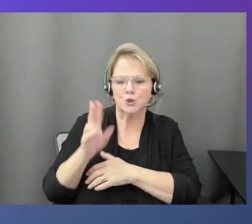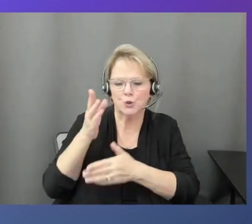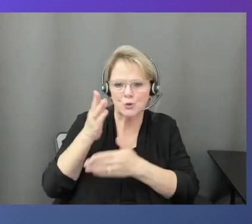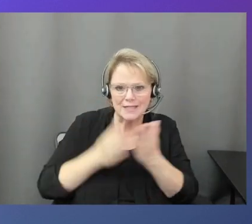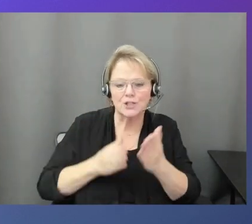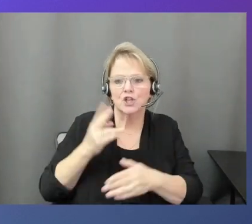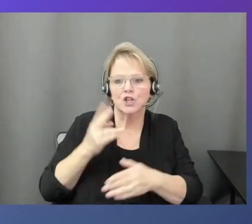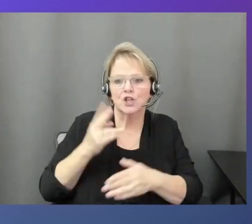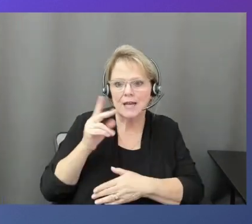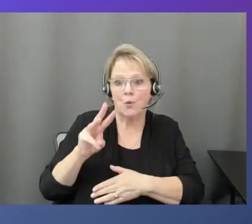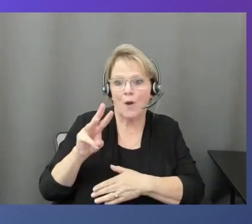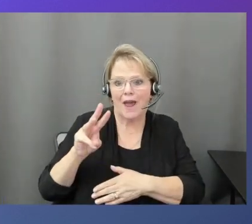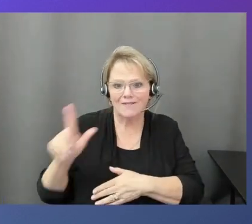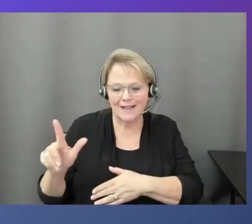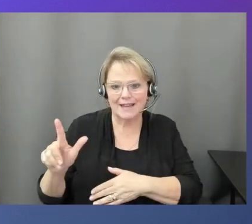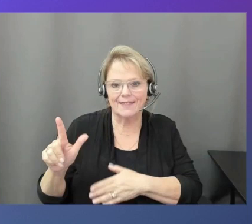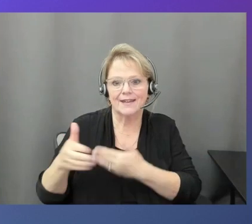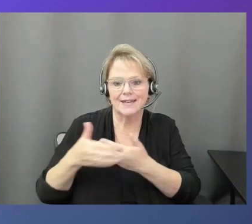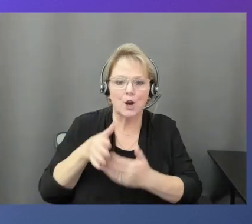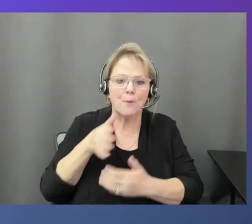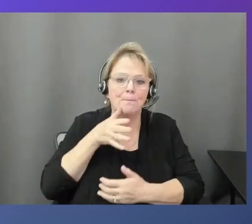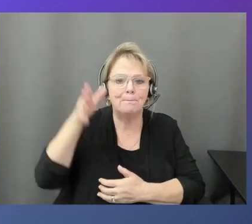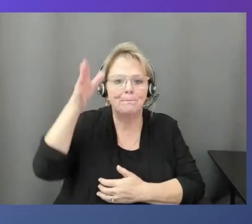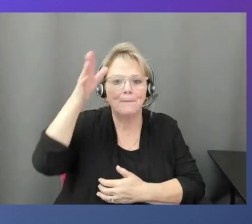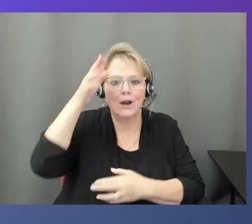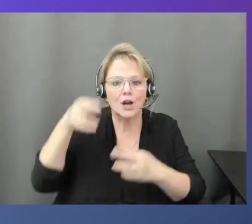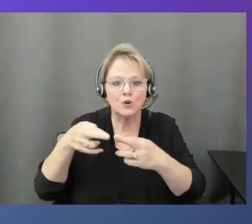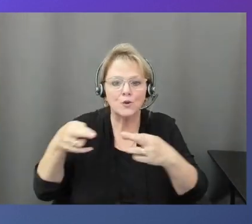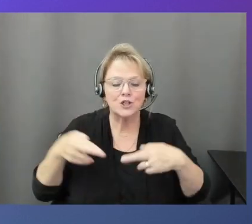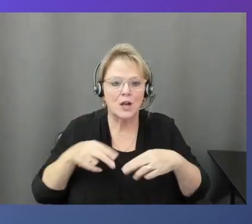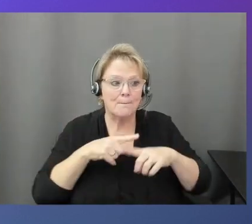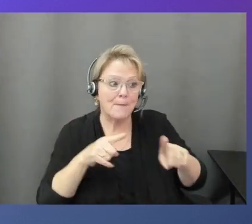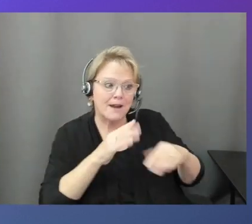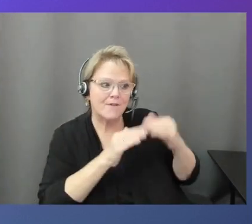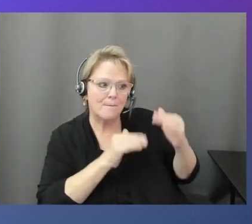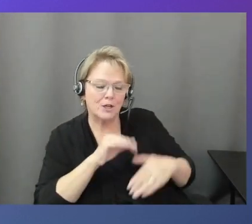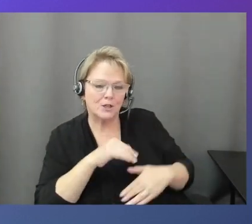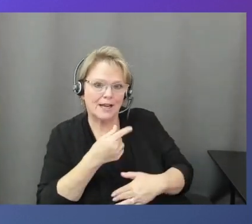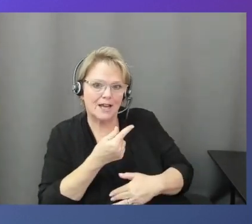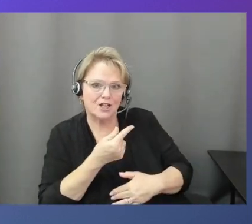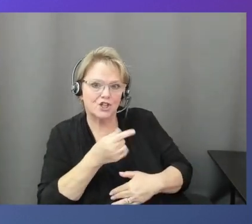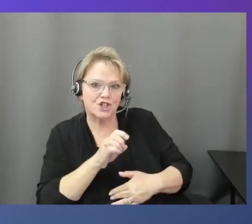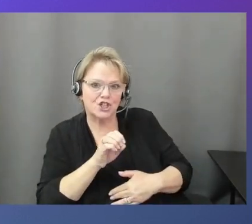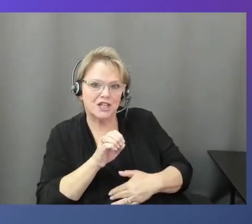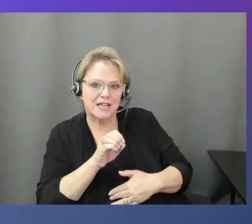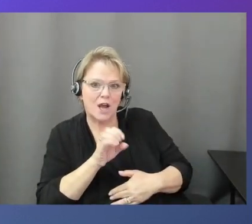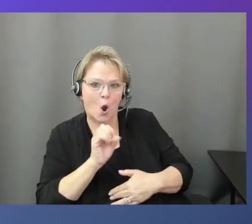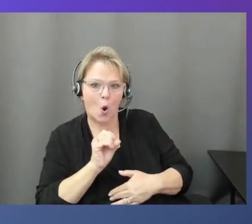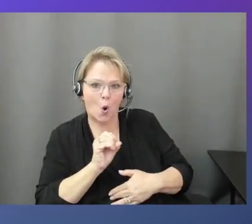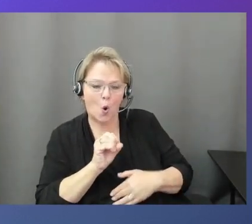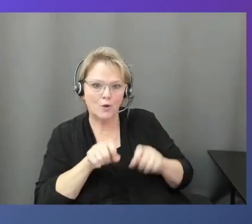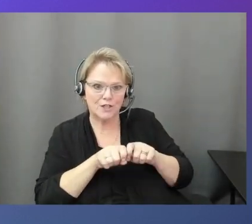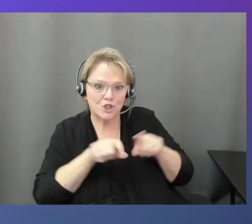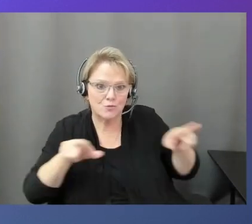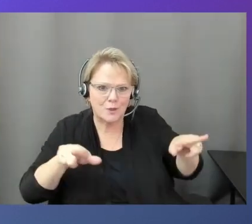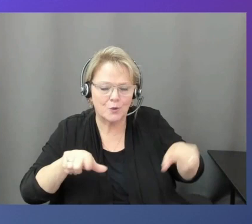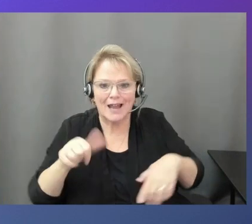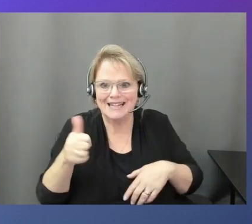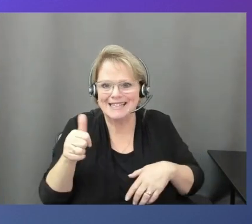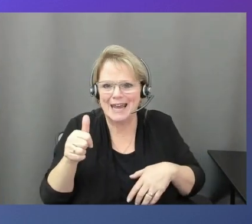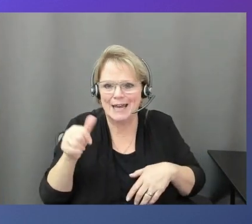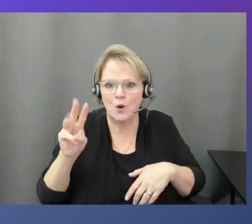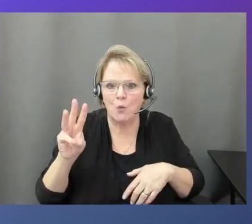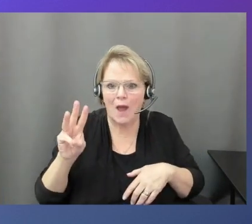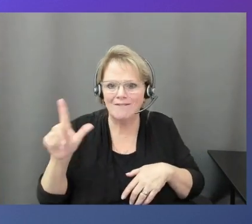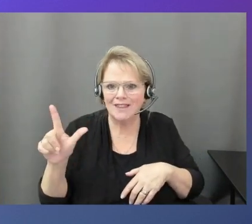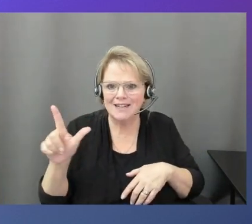of the parent region. But if I'm building a geo-distributed application, say 10 wavelength zones all at once, how do I manage that? And so